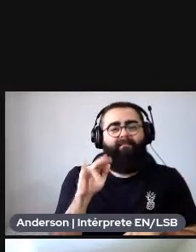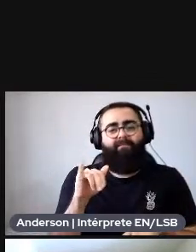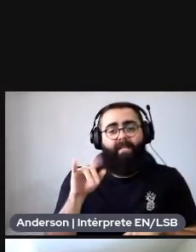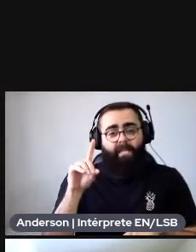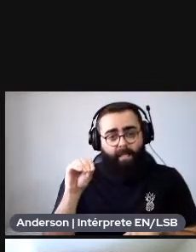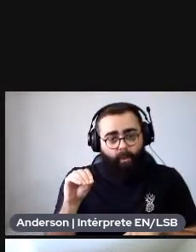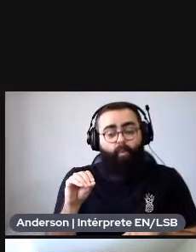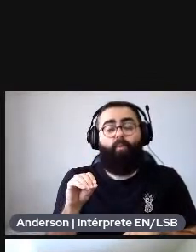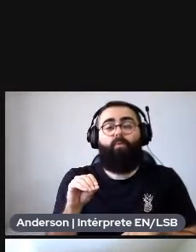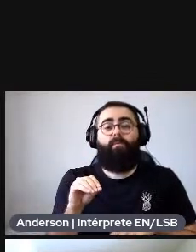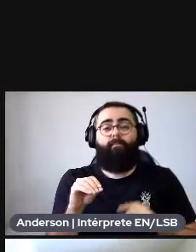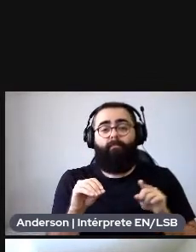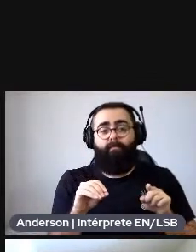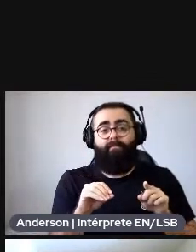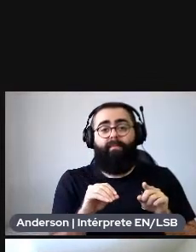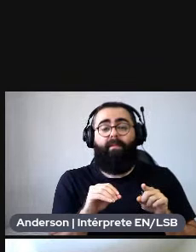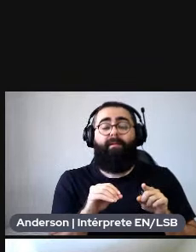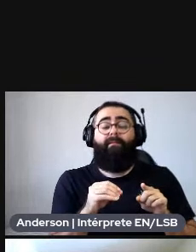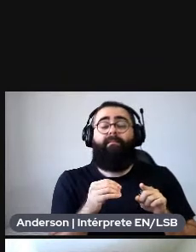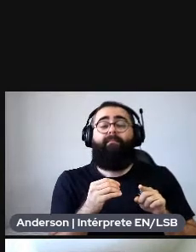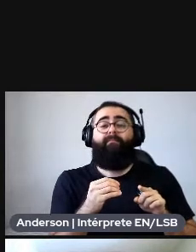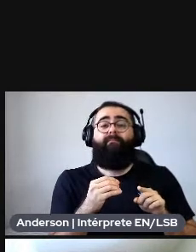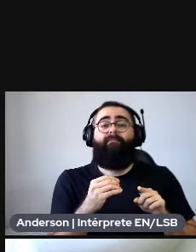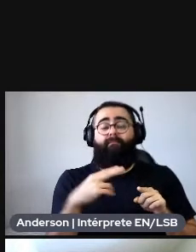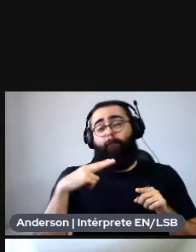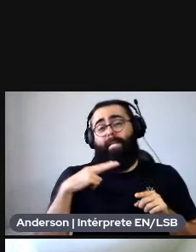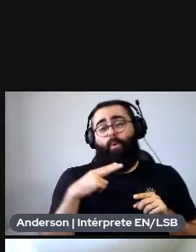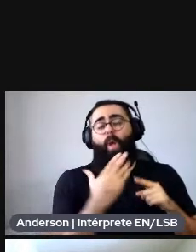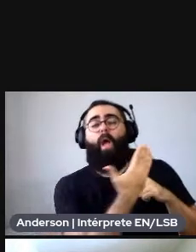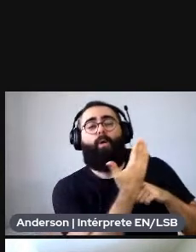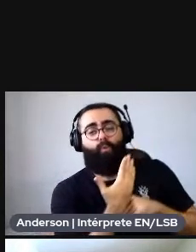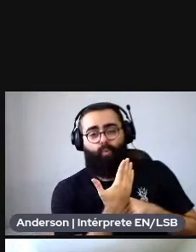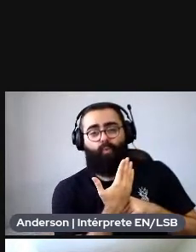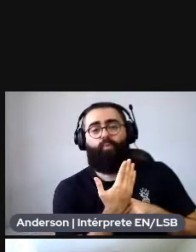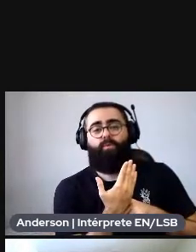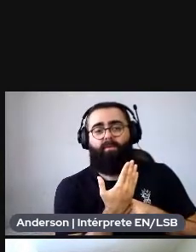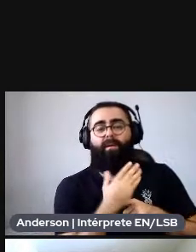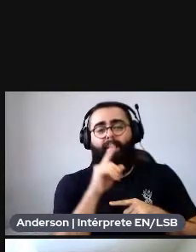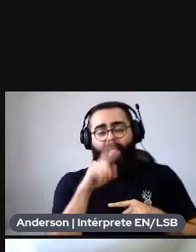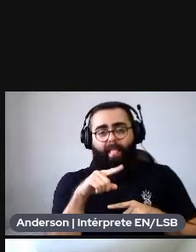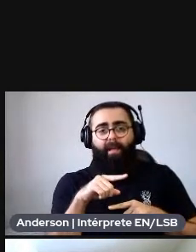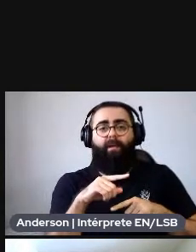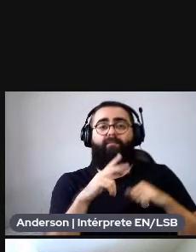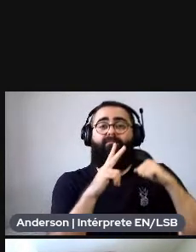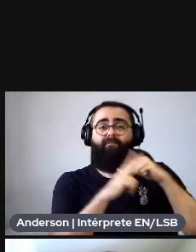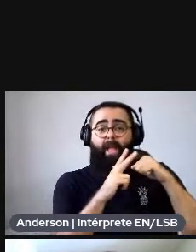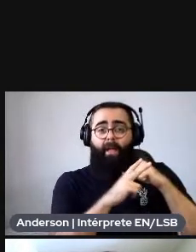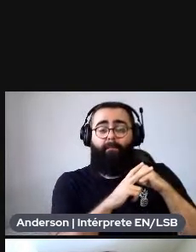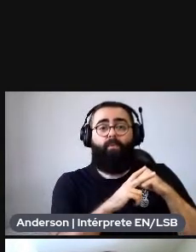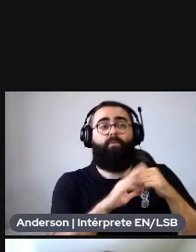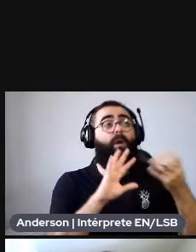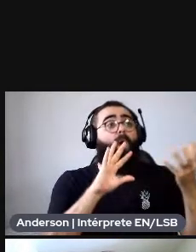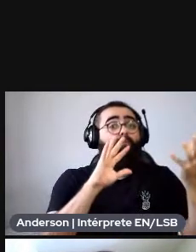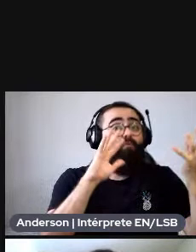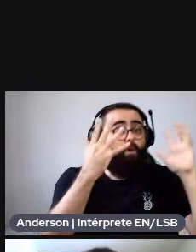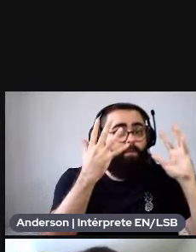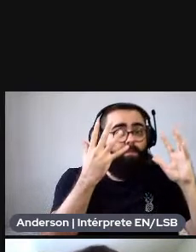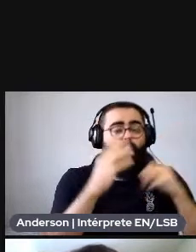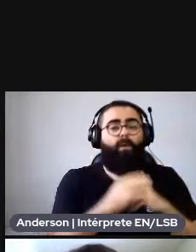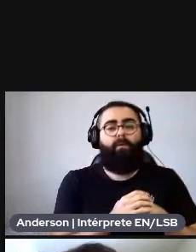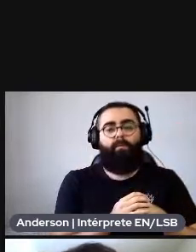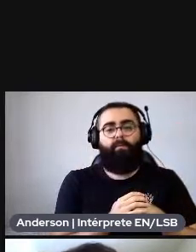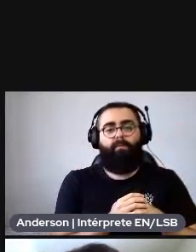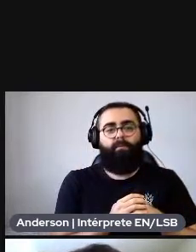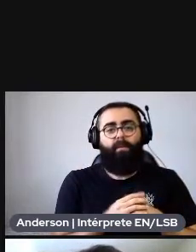within the referent, we have two ascriptive acts, favor and